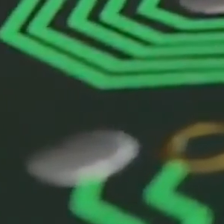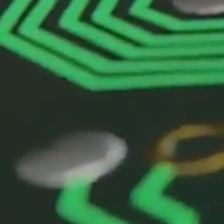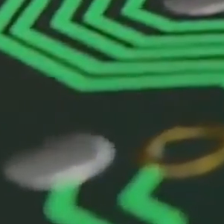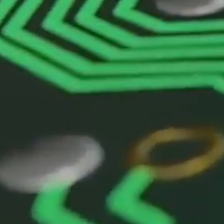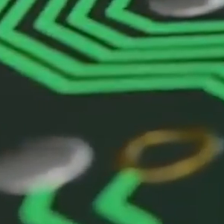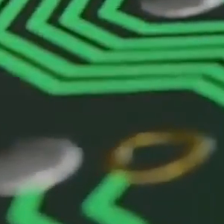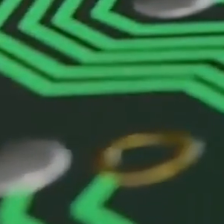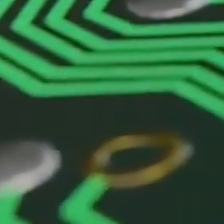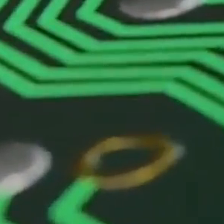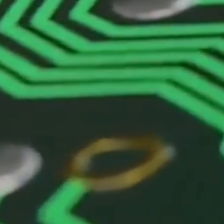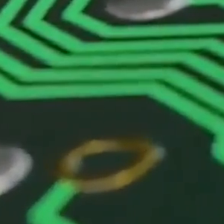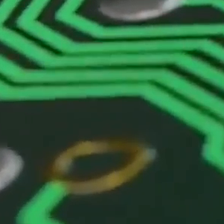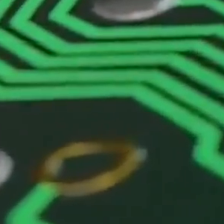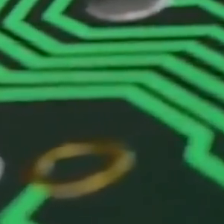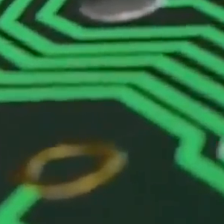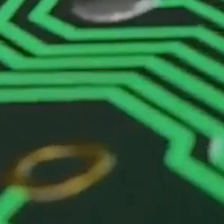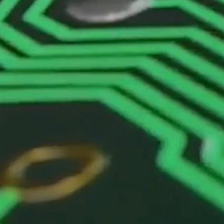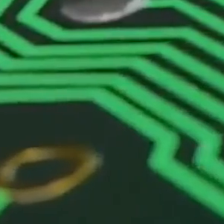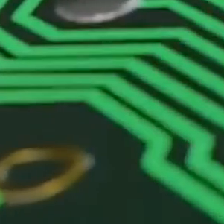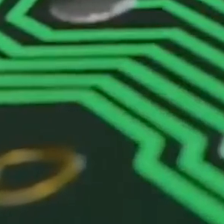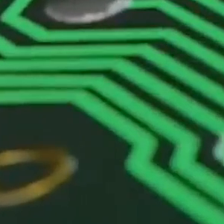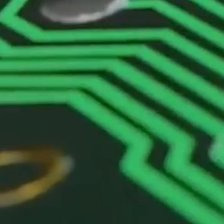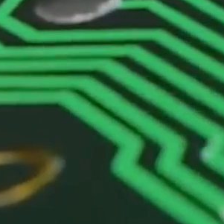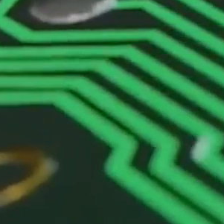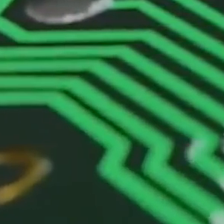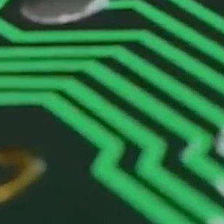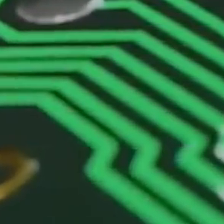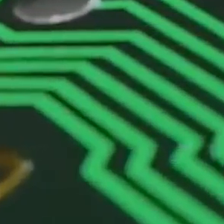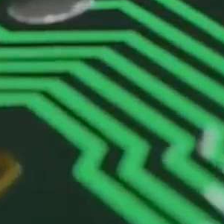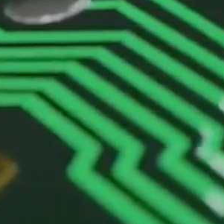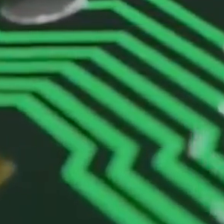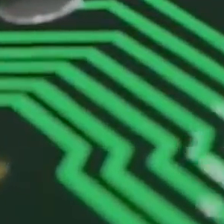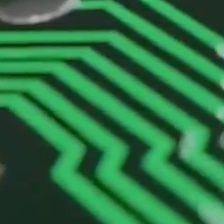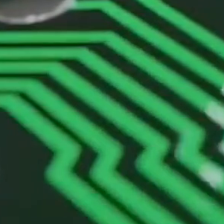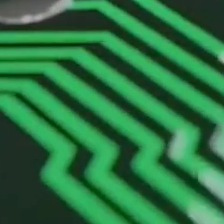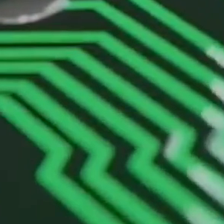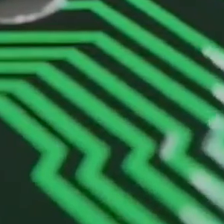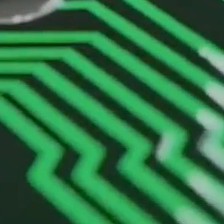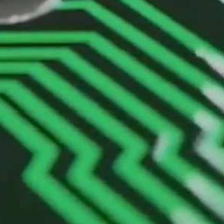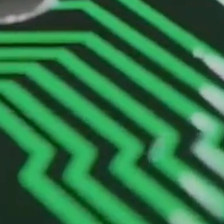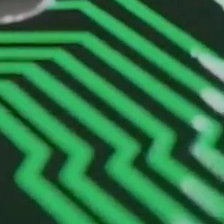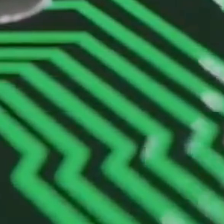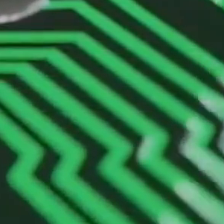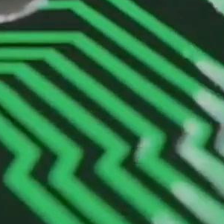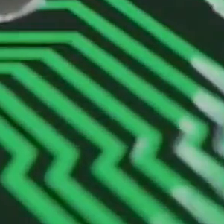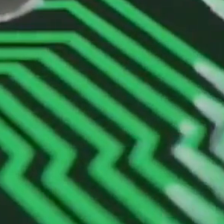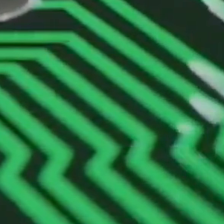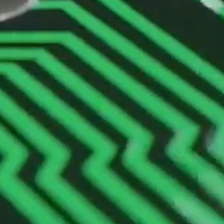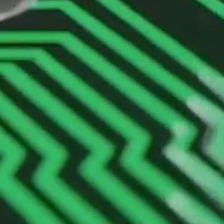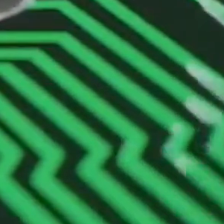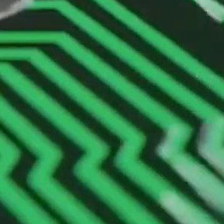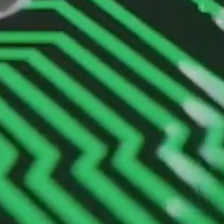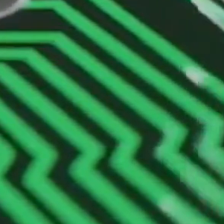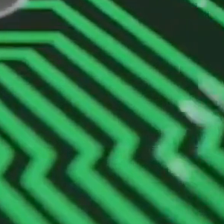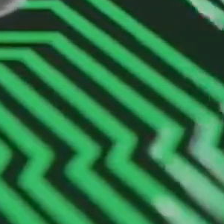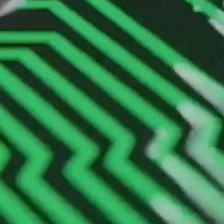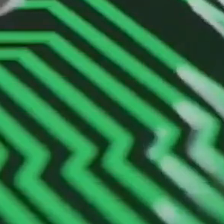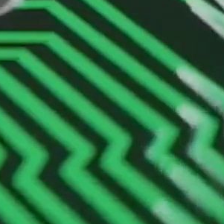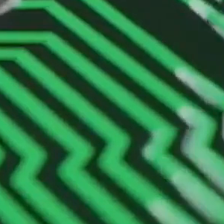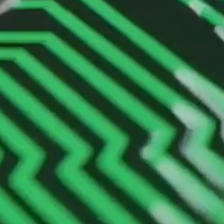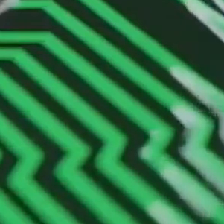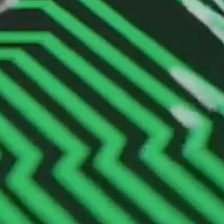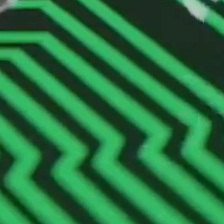signal processor, ODSP, embedded with a channel-matched CMS combination algorithm to achieve single